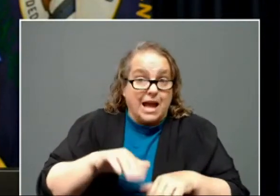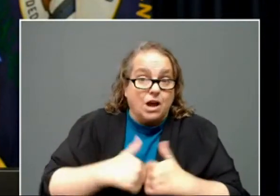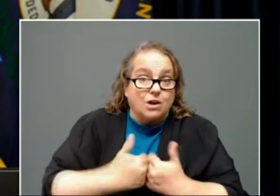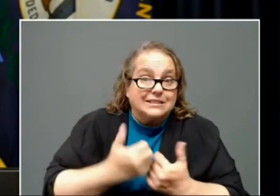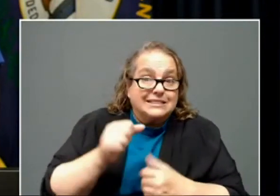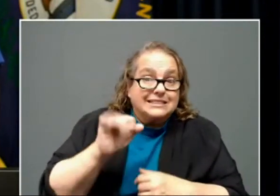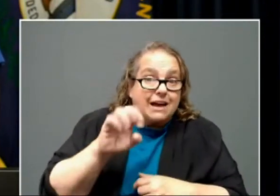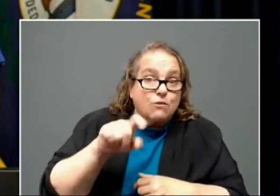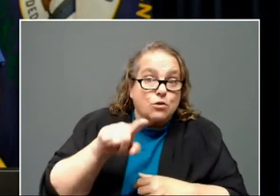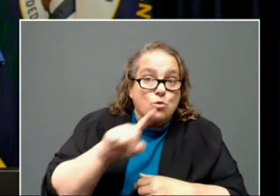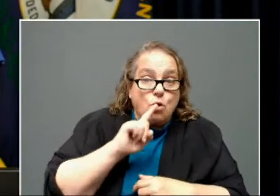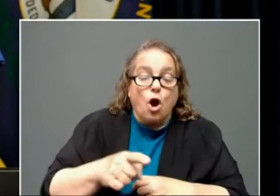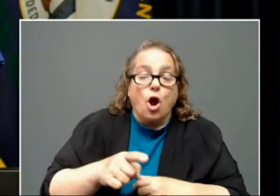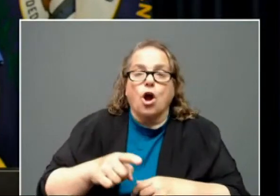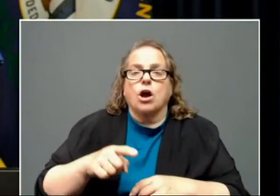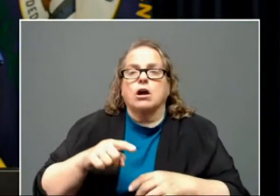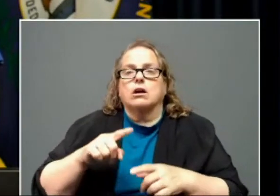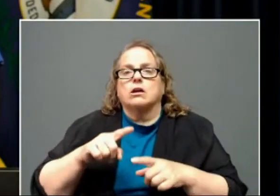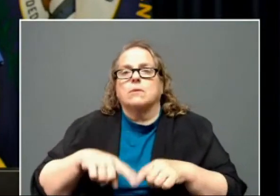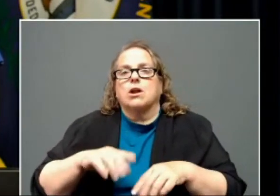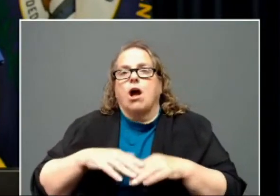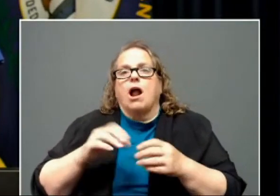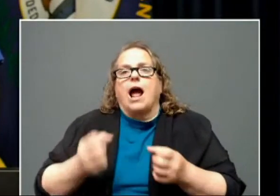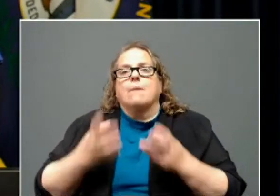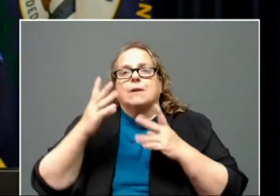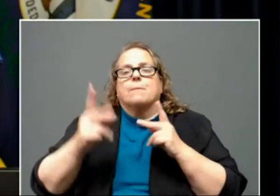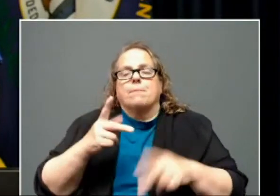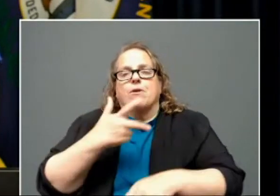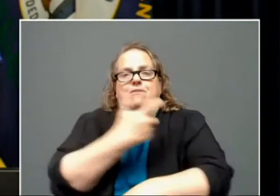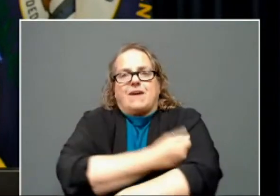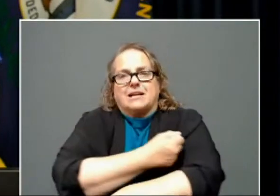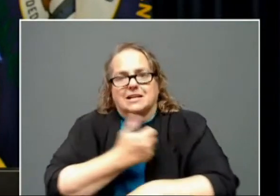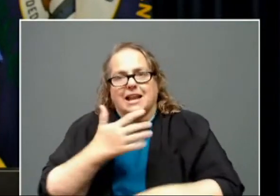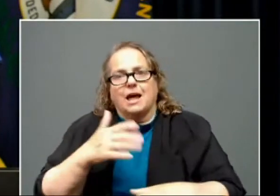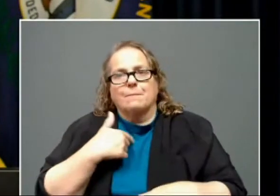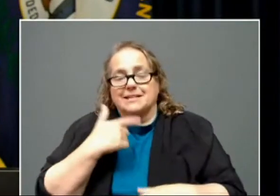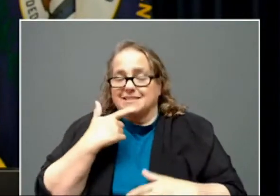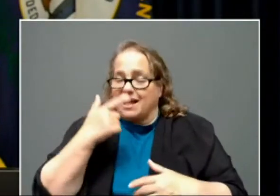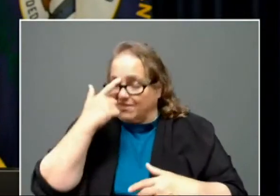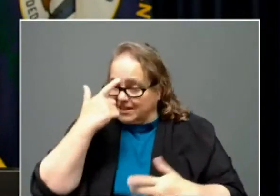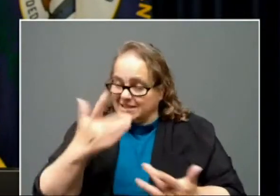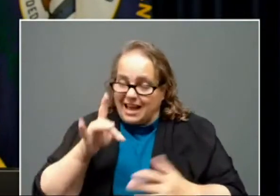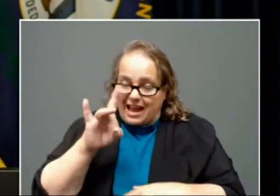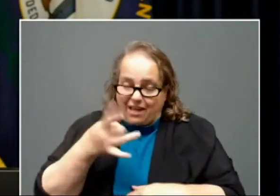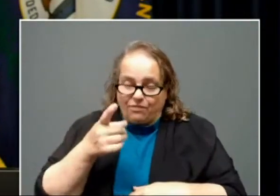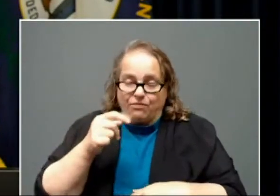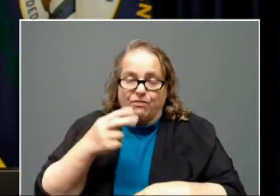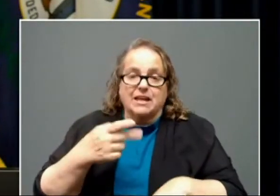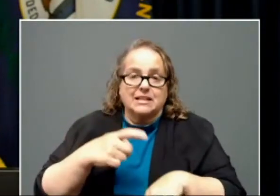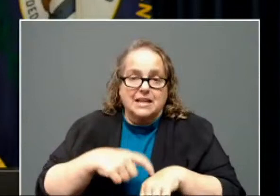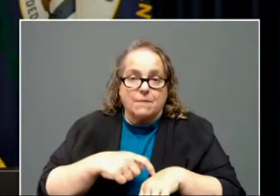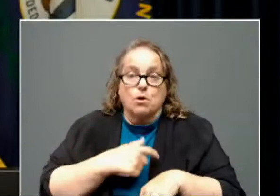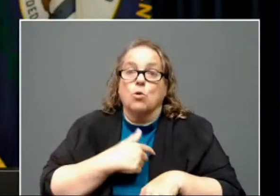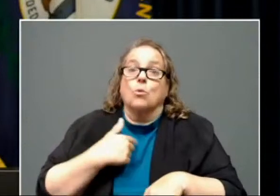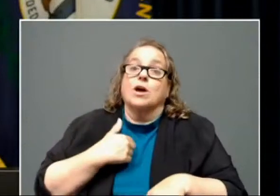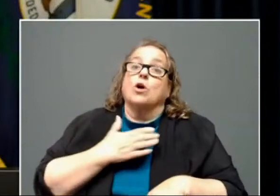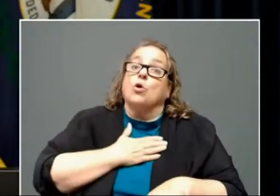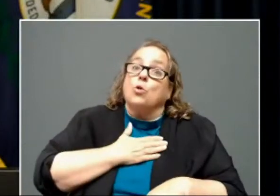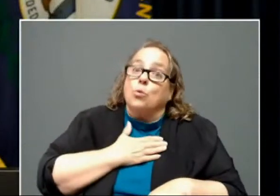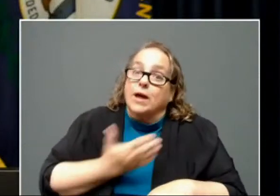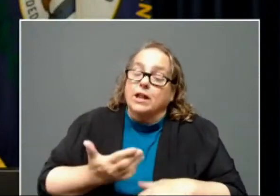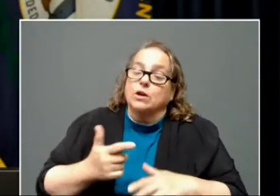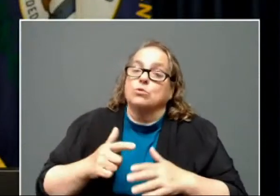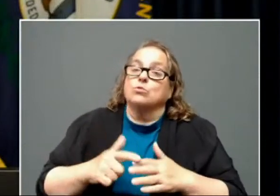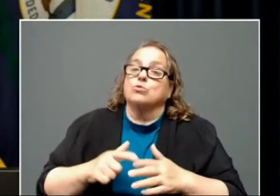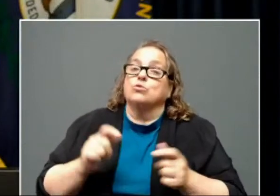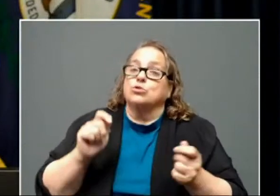number of people vaccinated. But let me say it again, I think this is about the 8th time. We are willing to loosen these as we go before